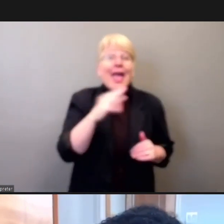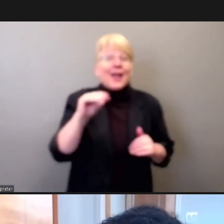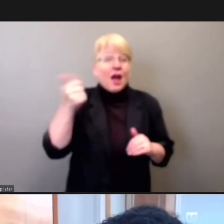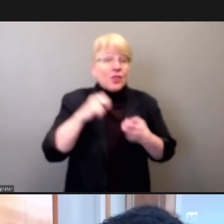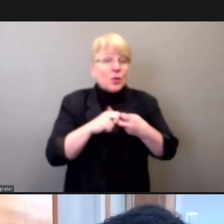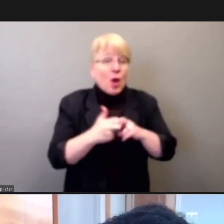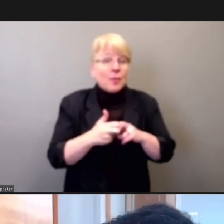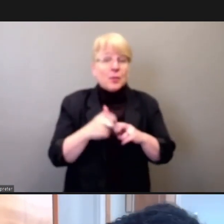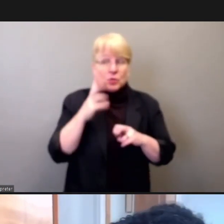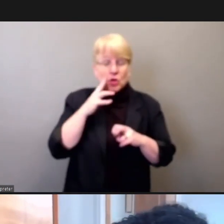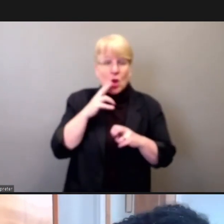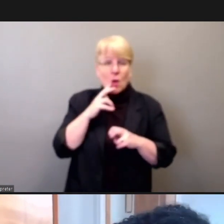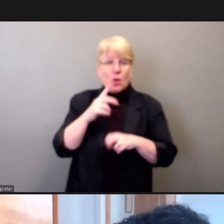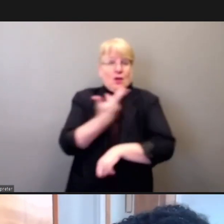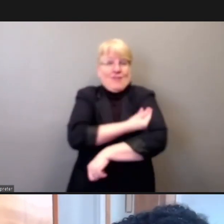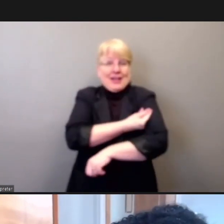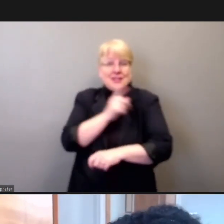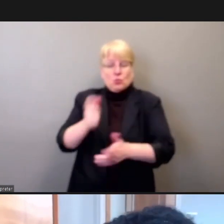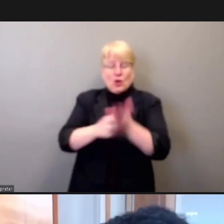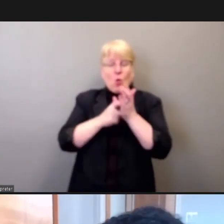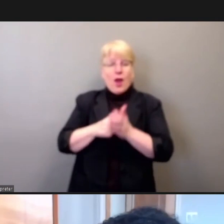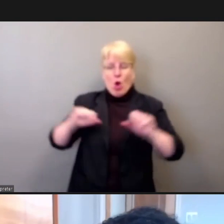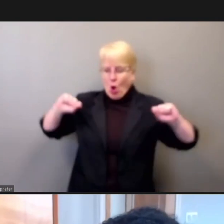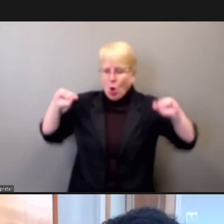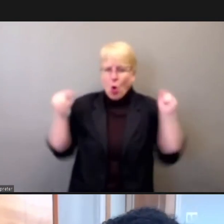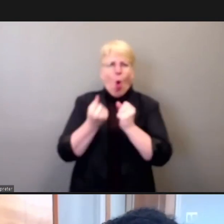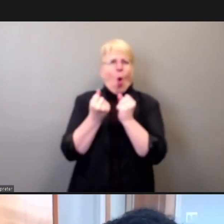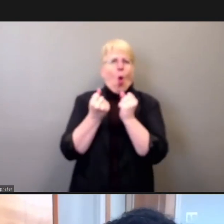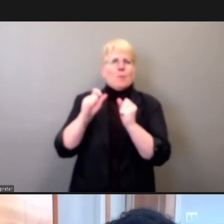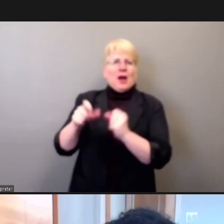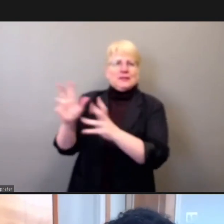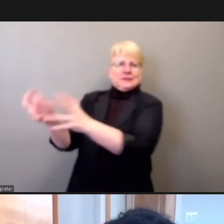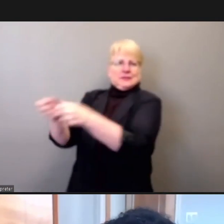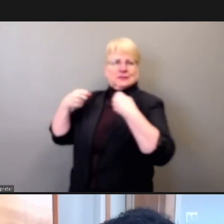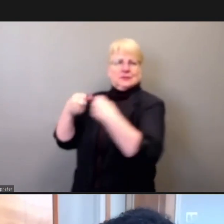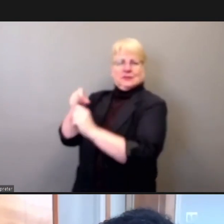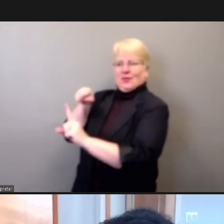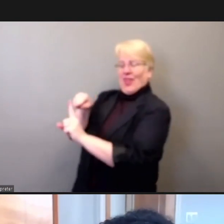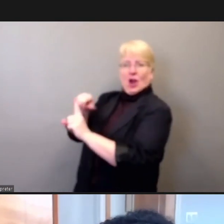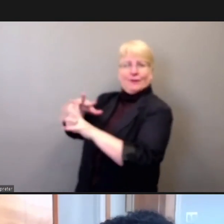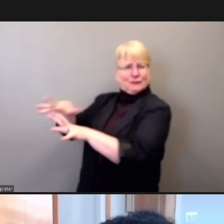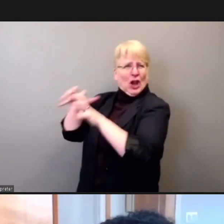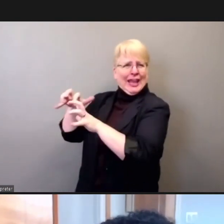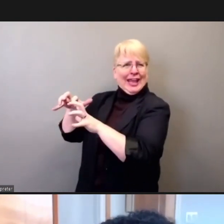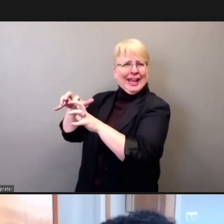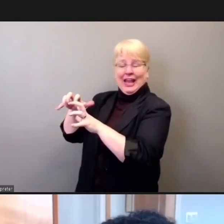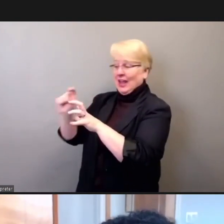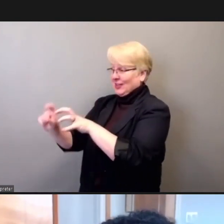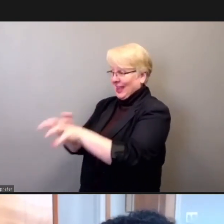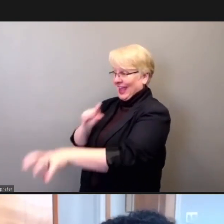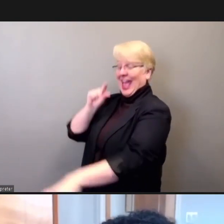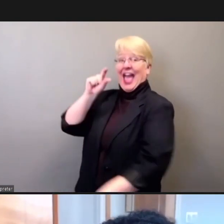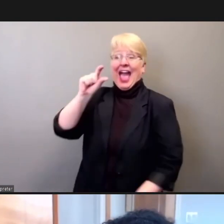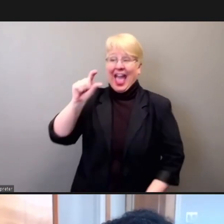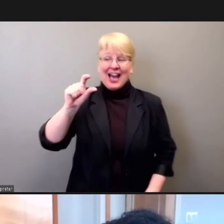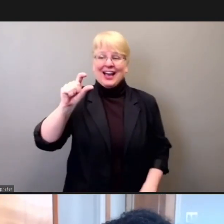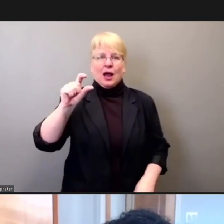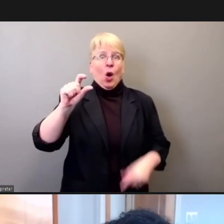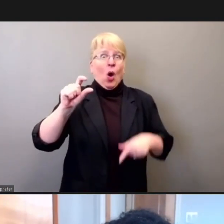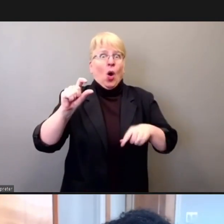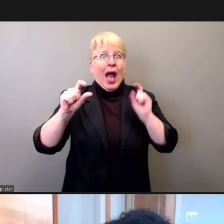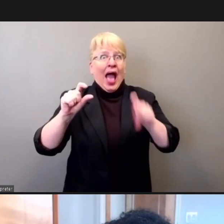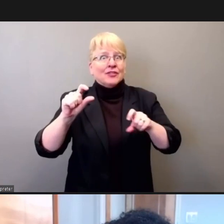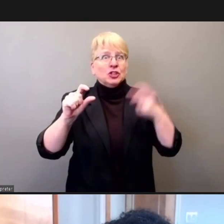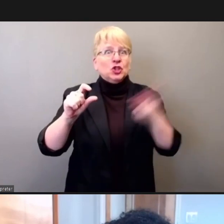your appointments, and then you have 2 or 3 left over. And initially it was more than that. I think providers got a little panicked. We don't want to